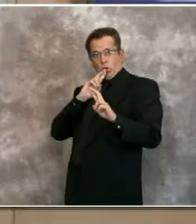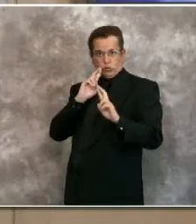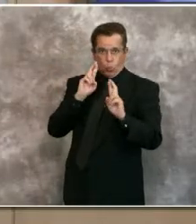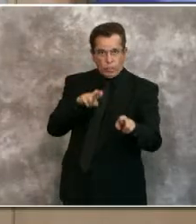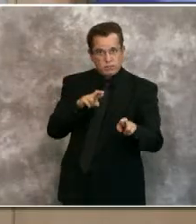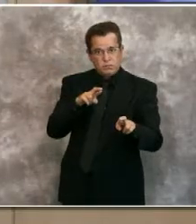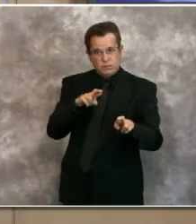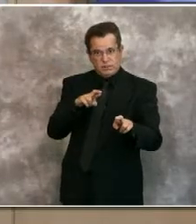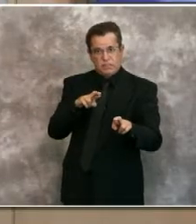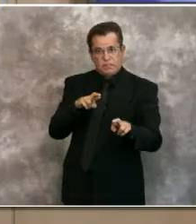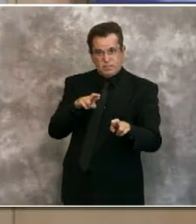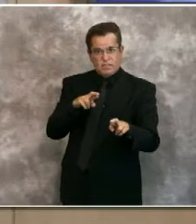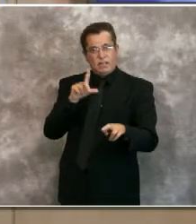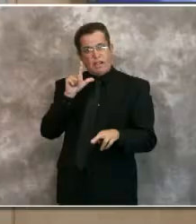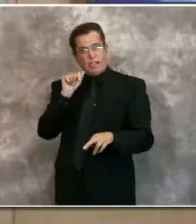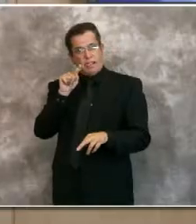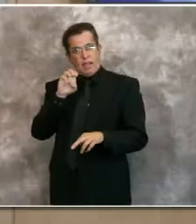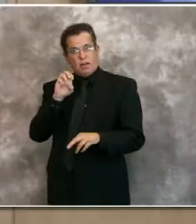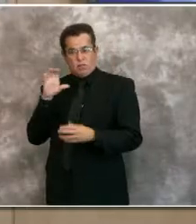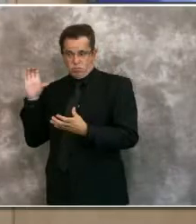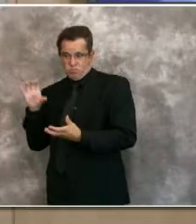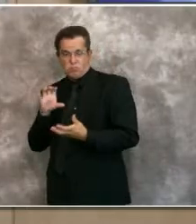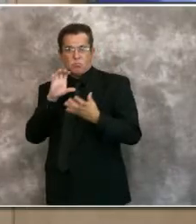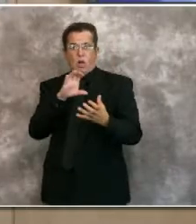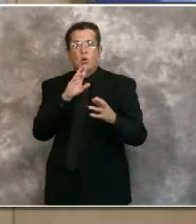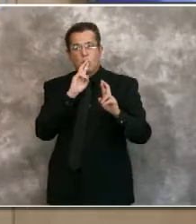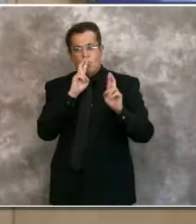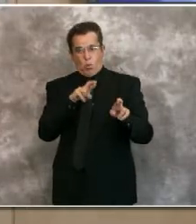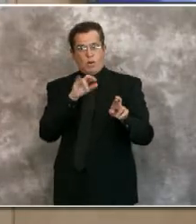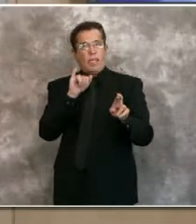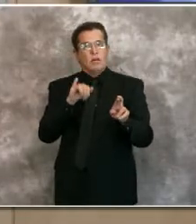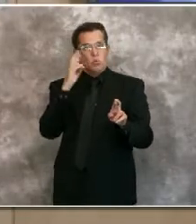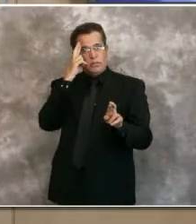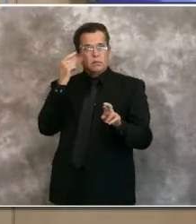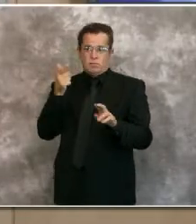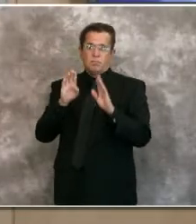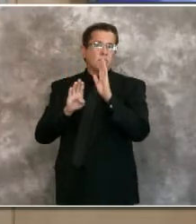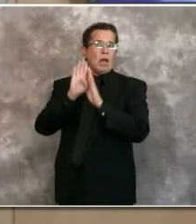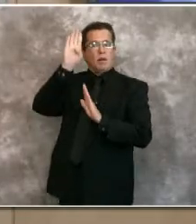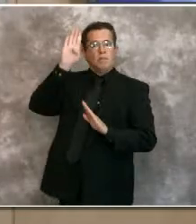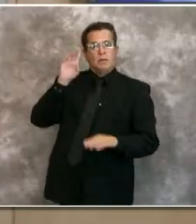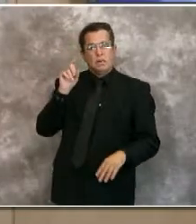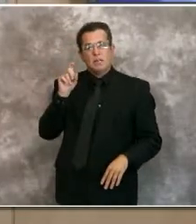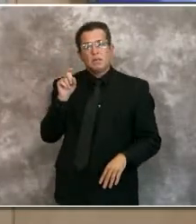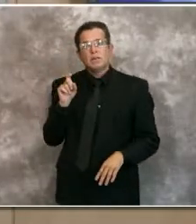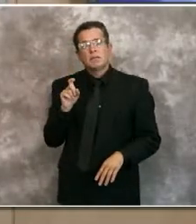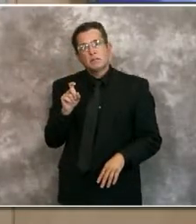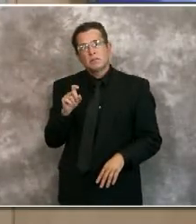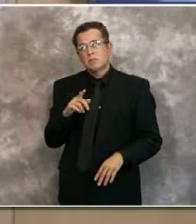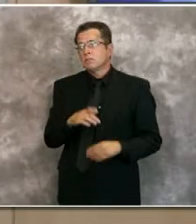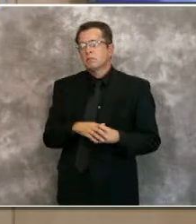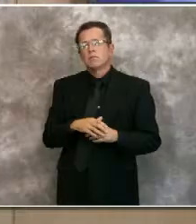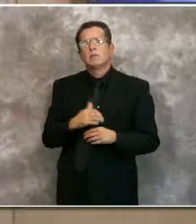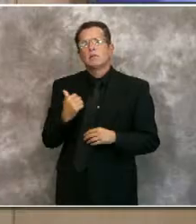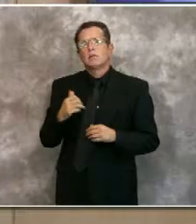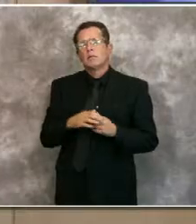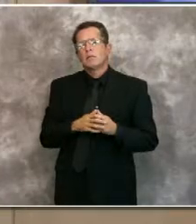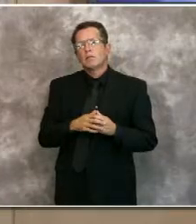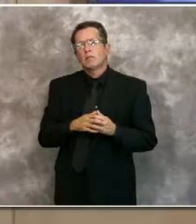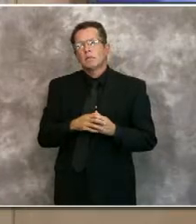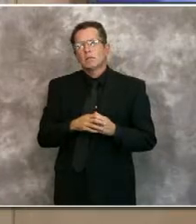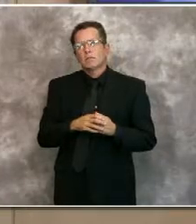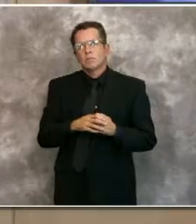Why don't you go ahead and ask your question, because I'm sure Dr. Wooten can respond to that when she comes up. Is that the question? Oh, sorry.